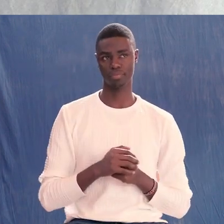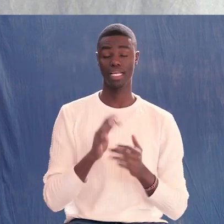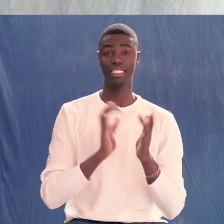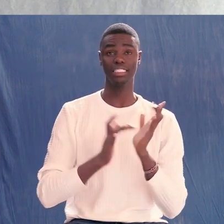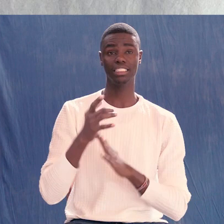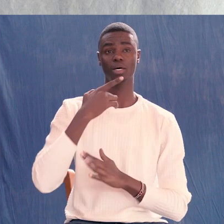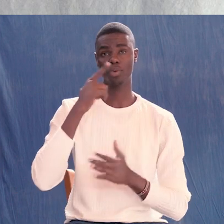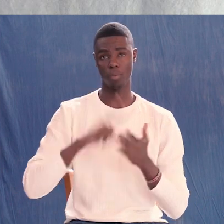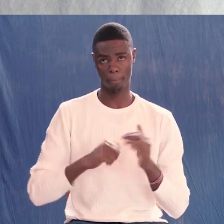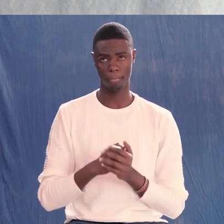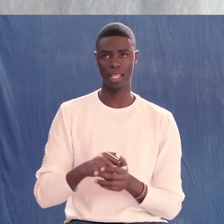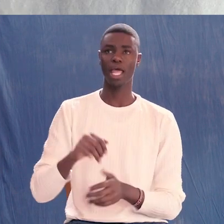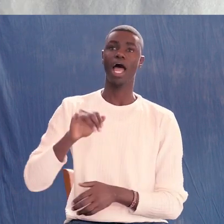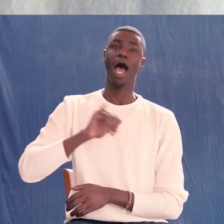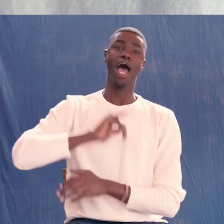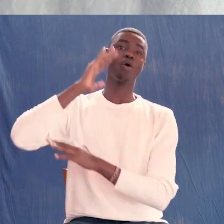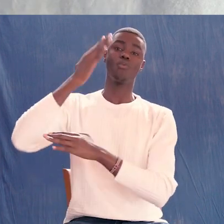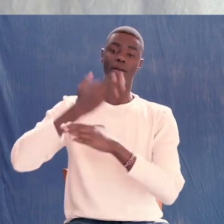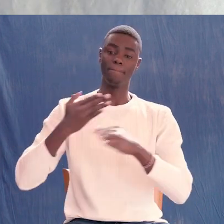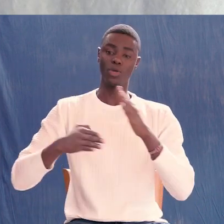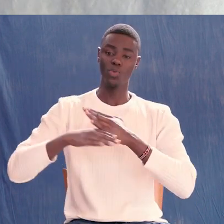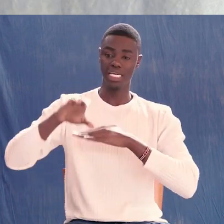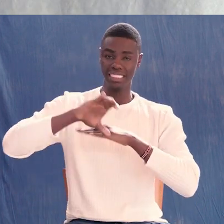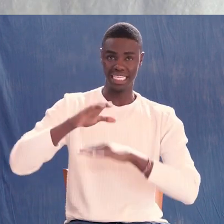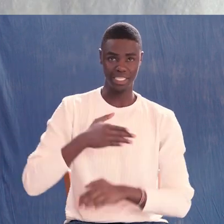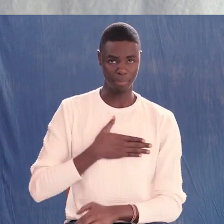Jesus says, I will build my church.